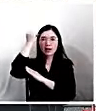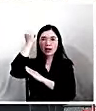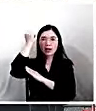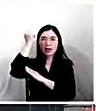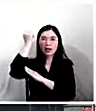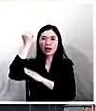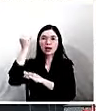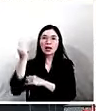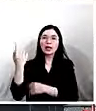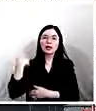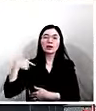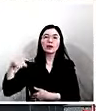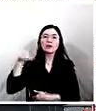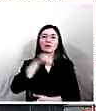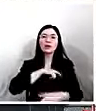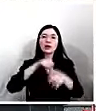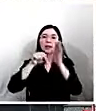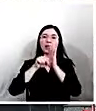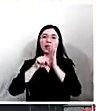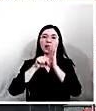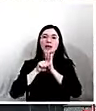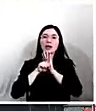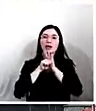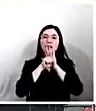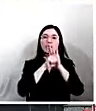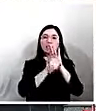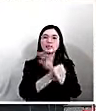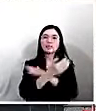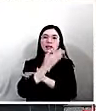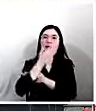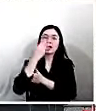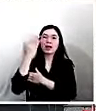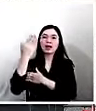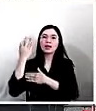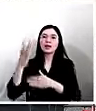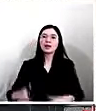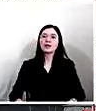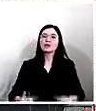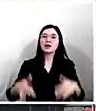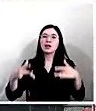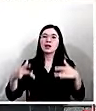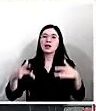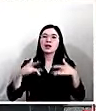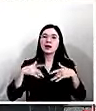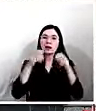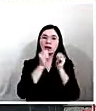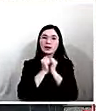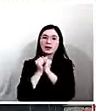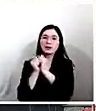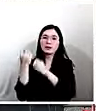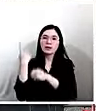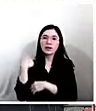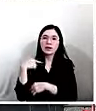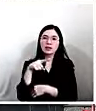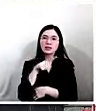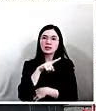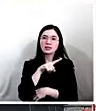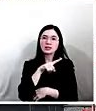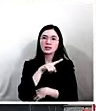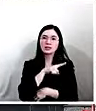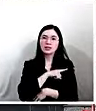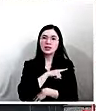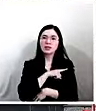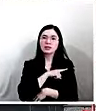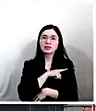forget. We are the sign of your life with us yet.